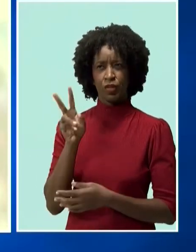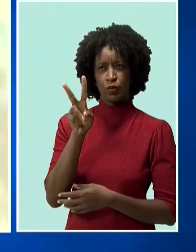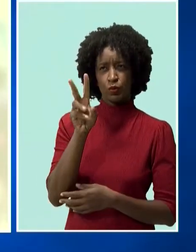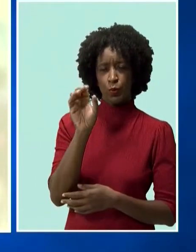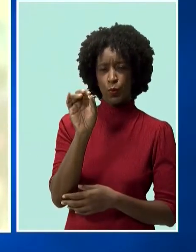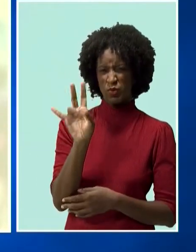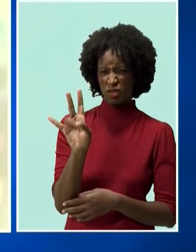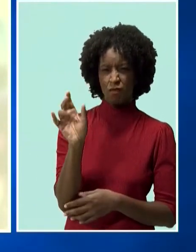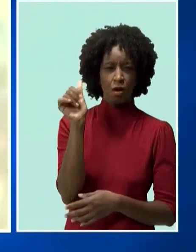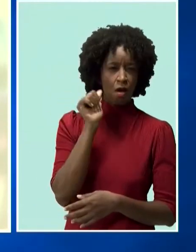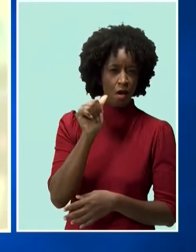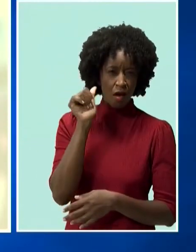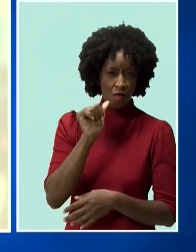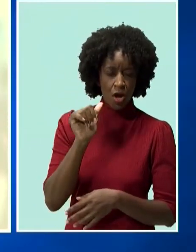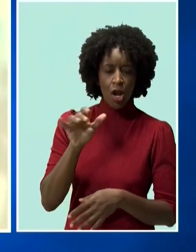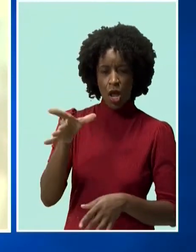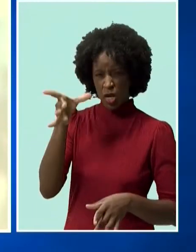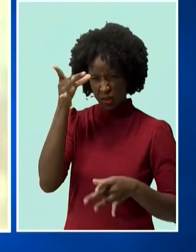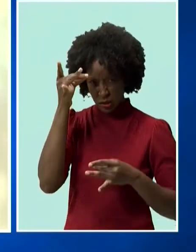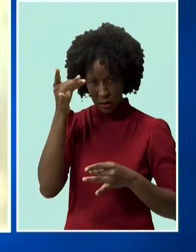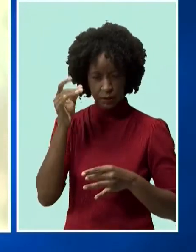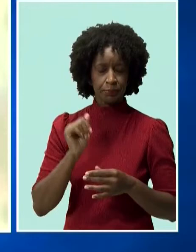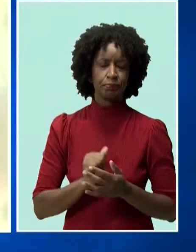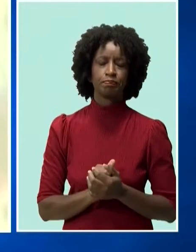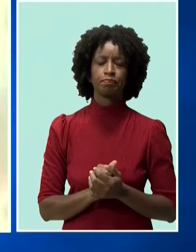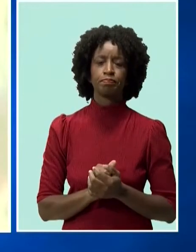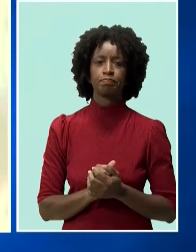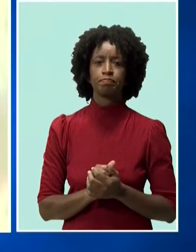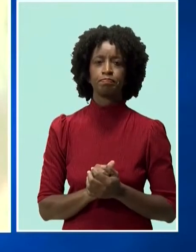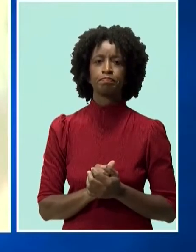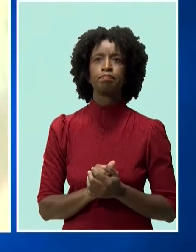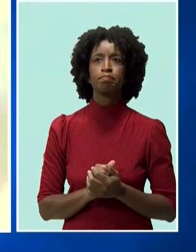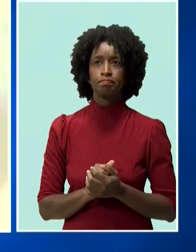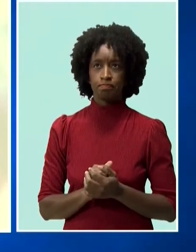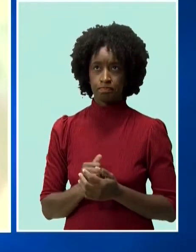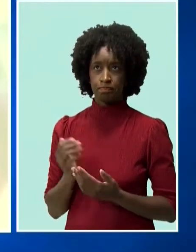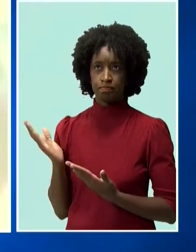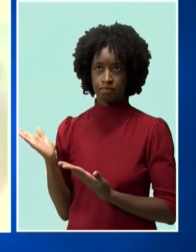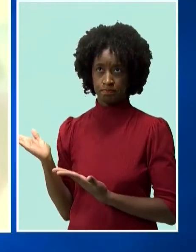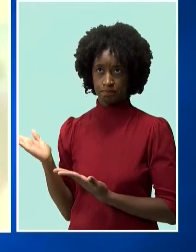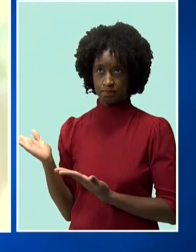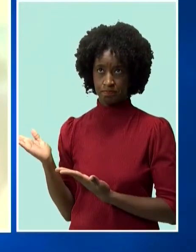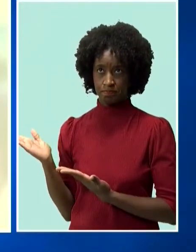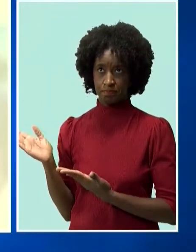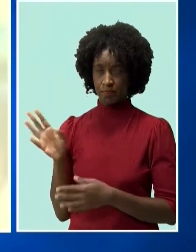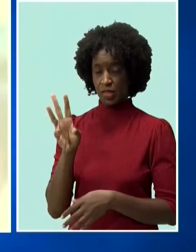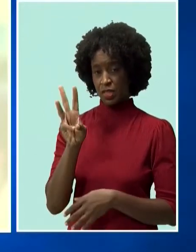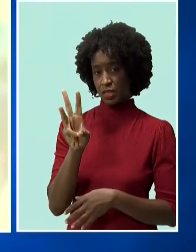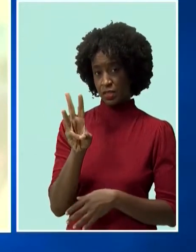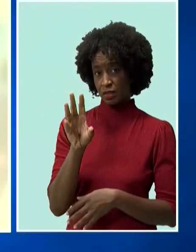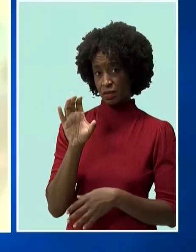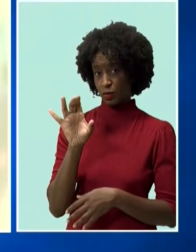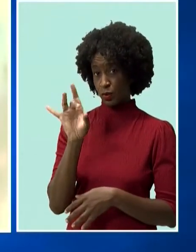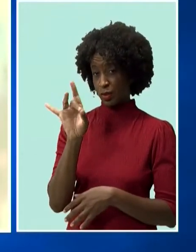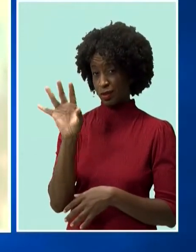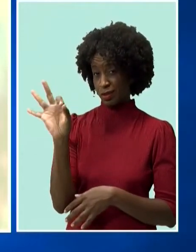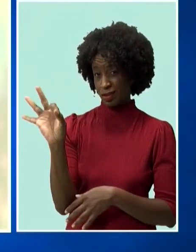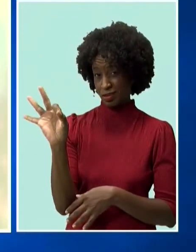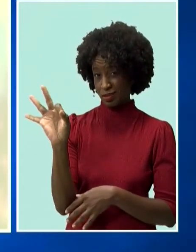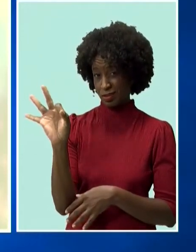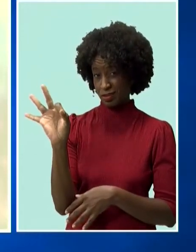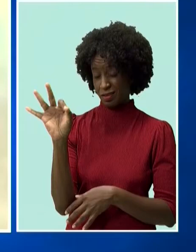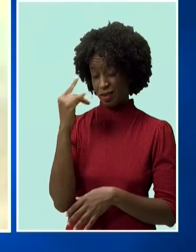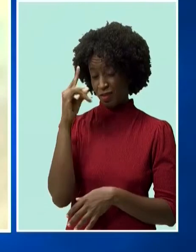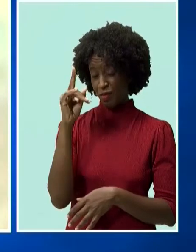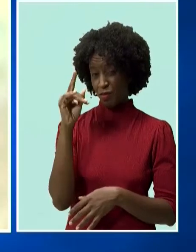day. Now, let's break it down even further. A total of 689 cases were recorded for the entire month